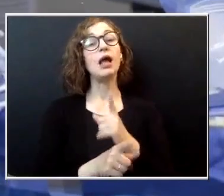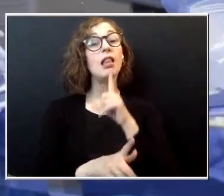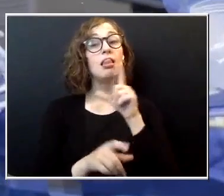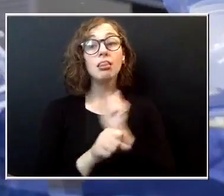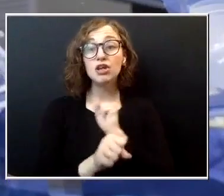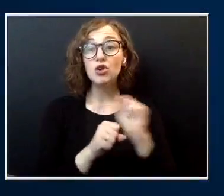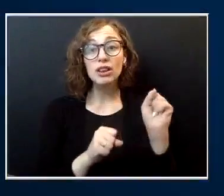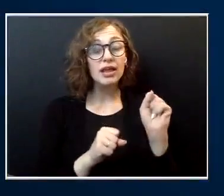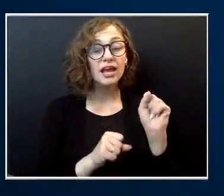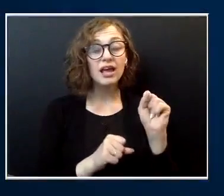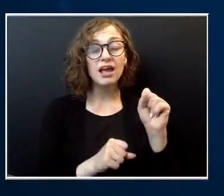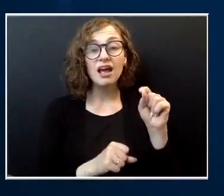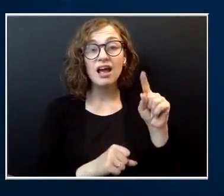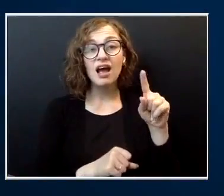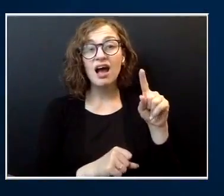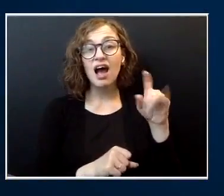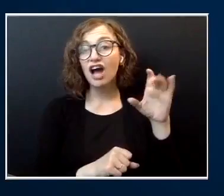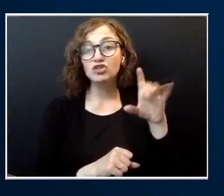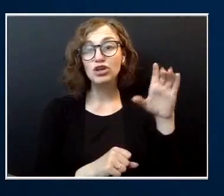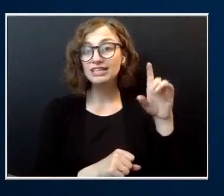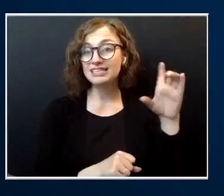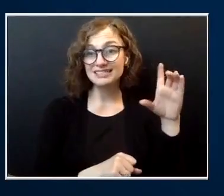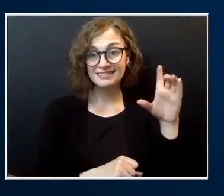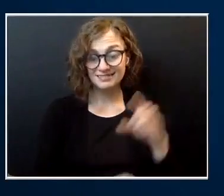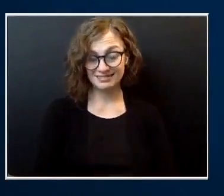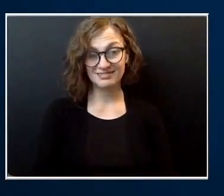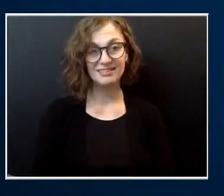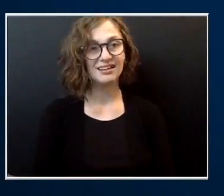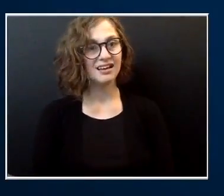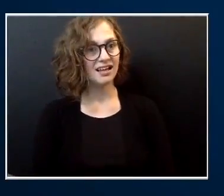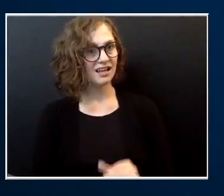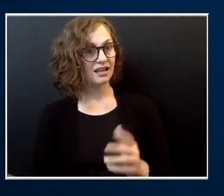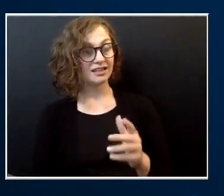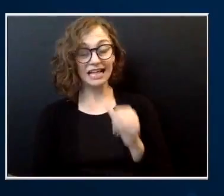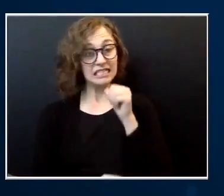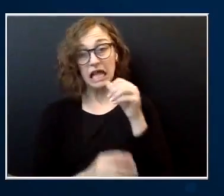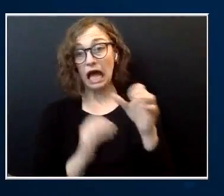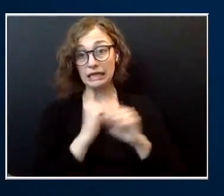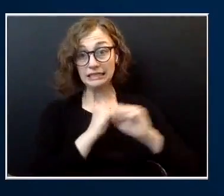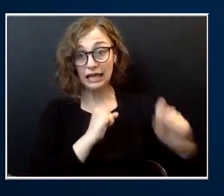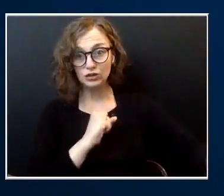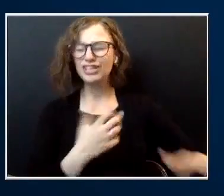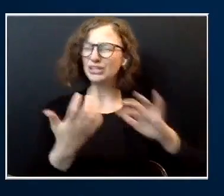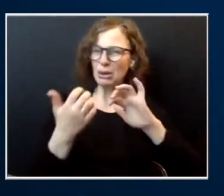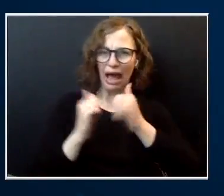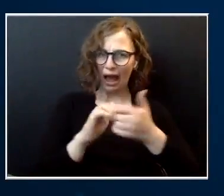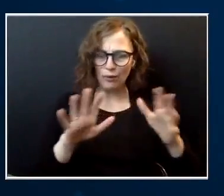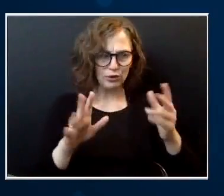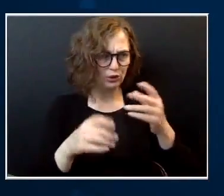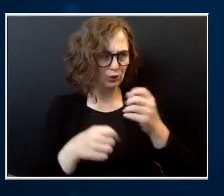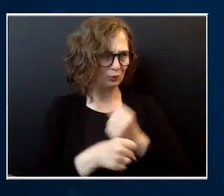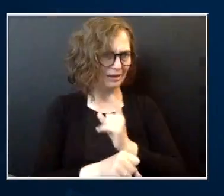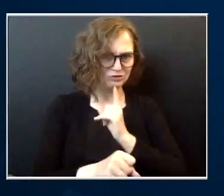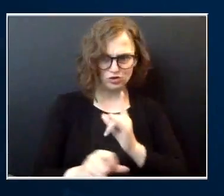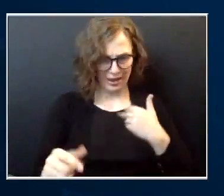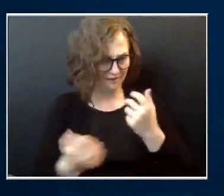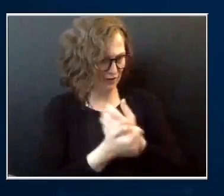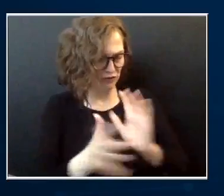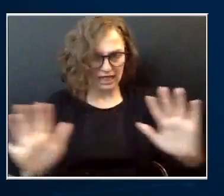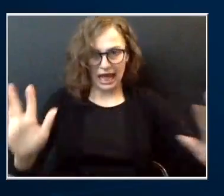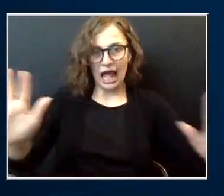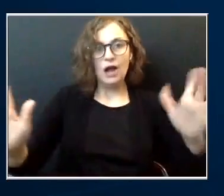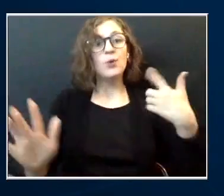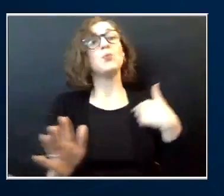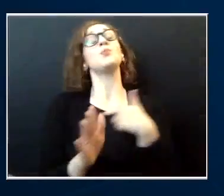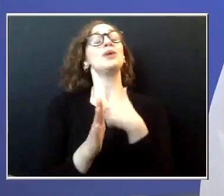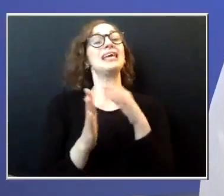and that's not an exaggeration. How do you keep track of that? That's just it. We count most things that are going onto